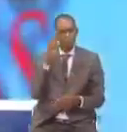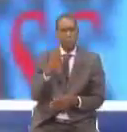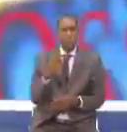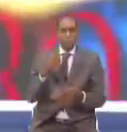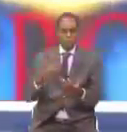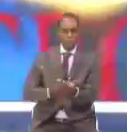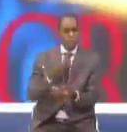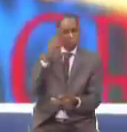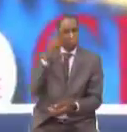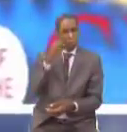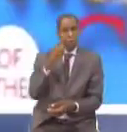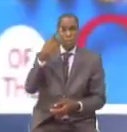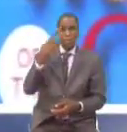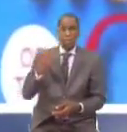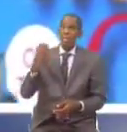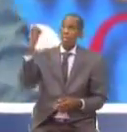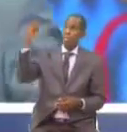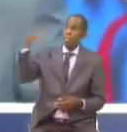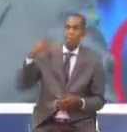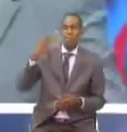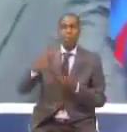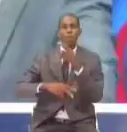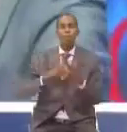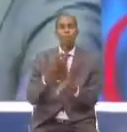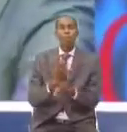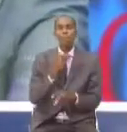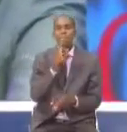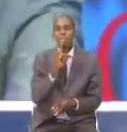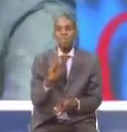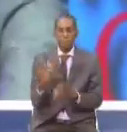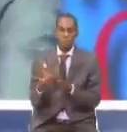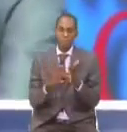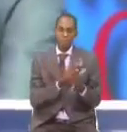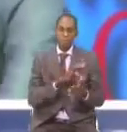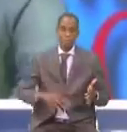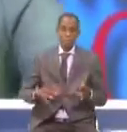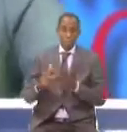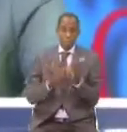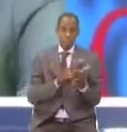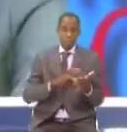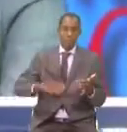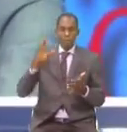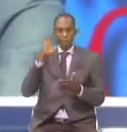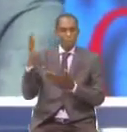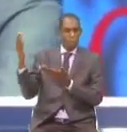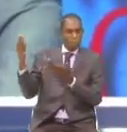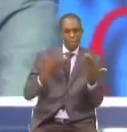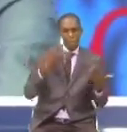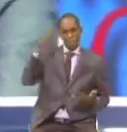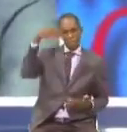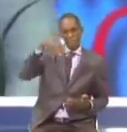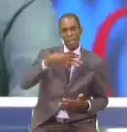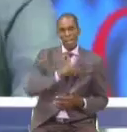The light of the world is Christ. And it's going to bring the light, enlightenment. It brings that to